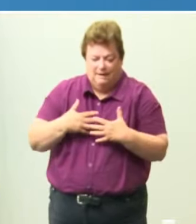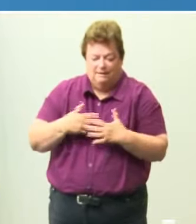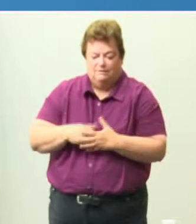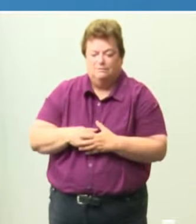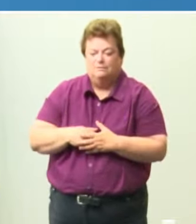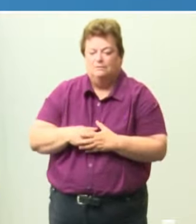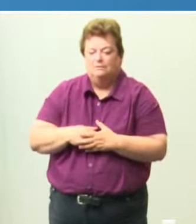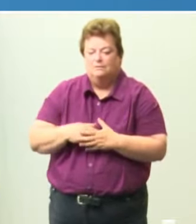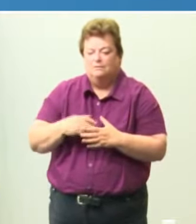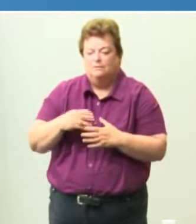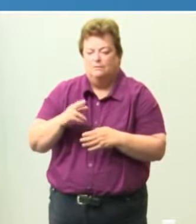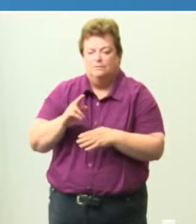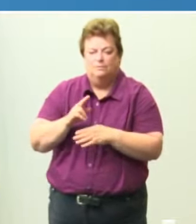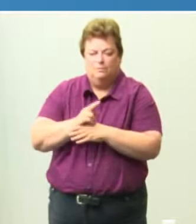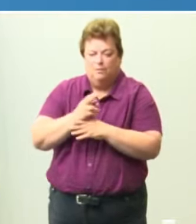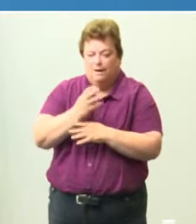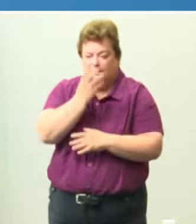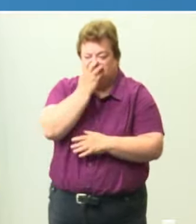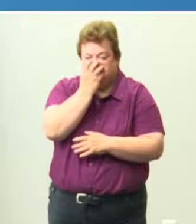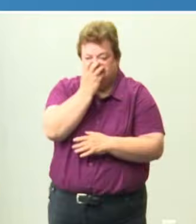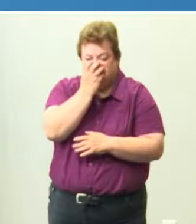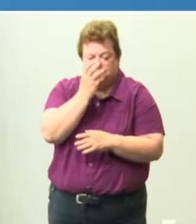masks, unable to talk,